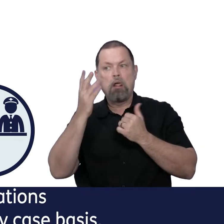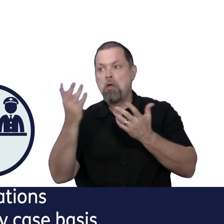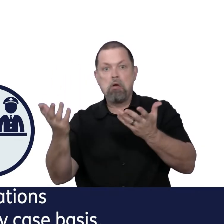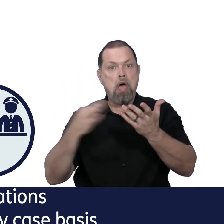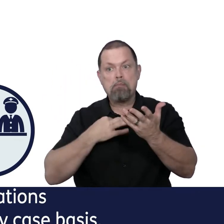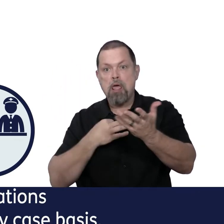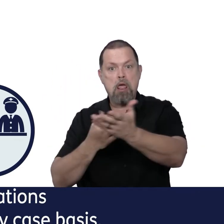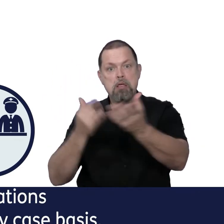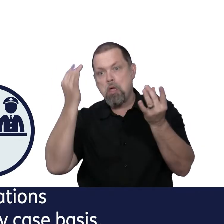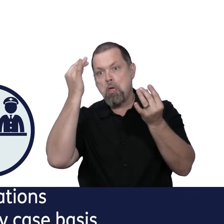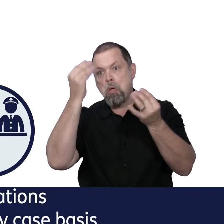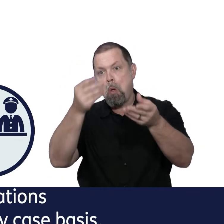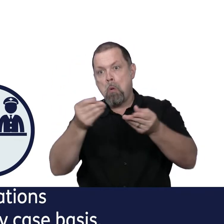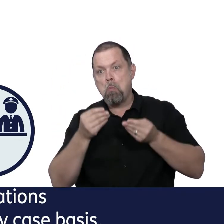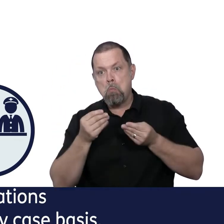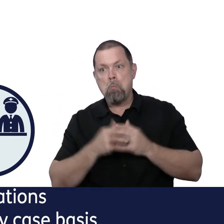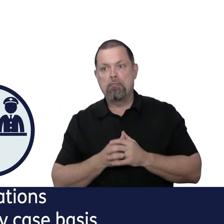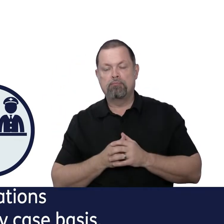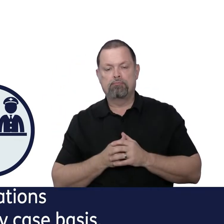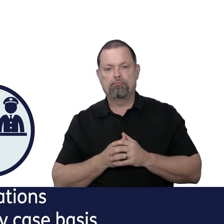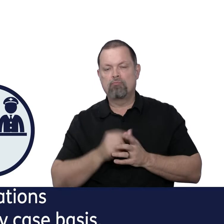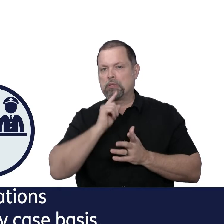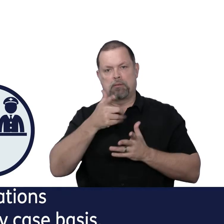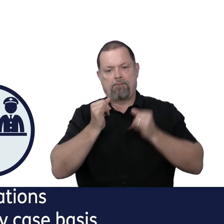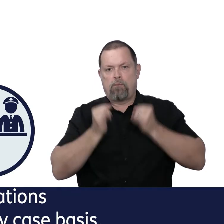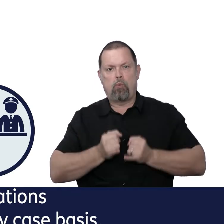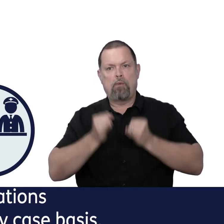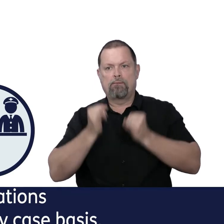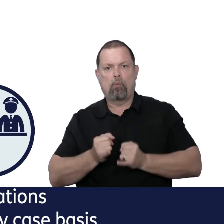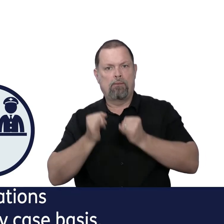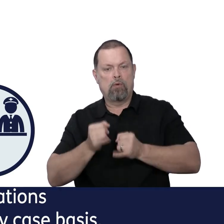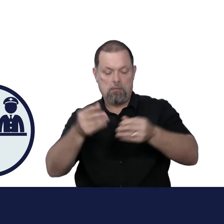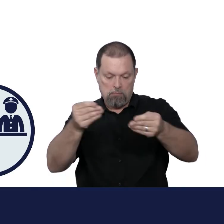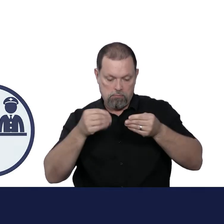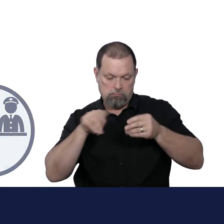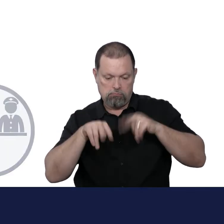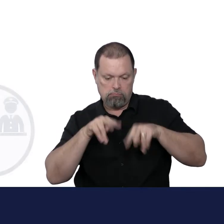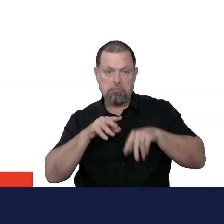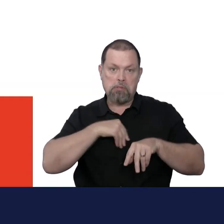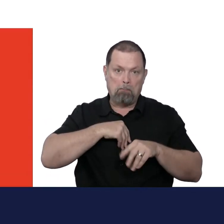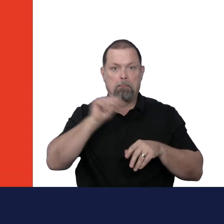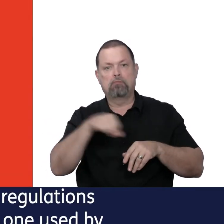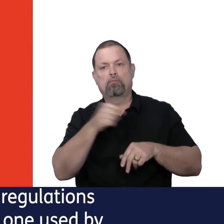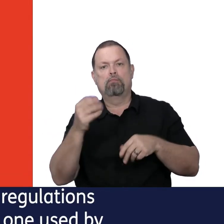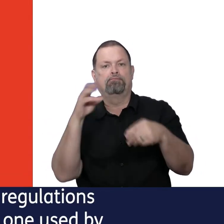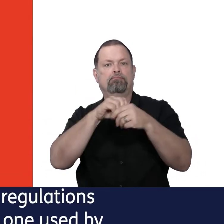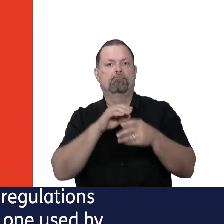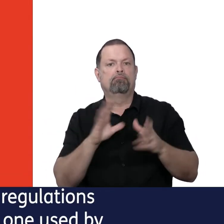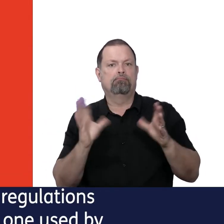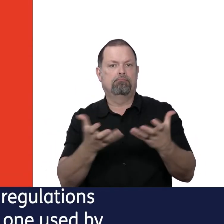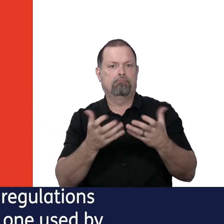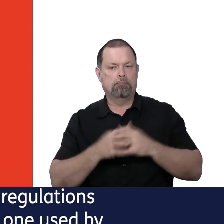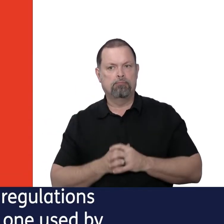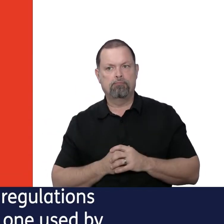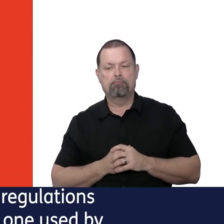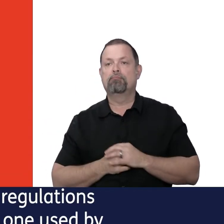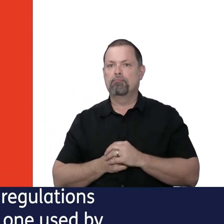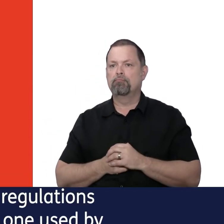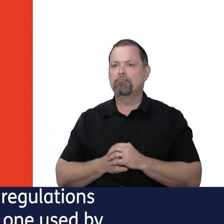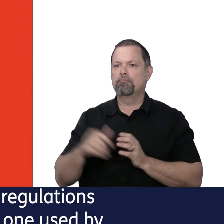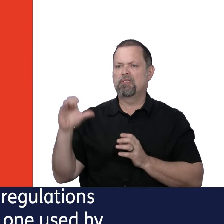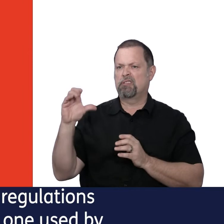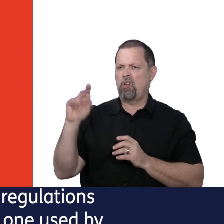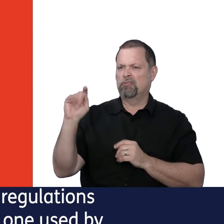for members. Applications are considered on a case-by-case basis. The CRTC's process to